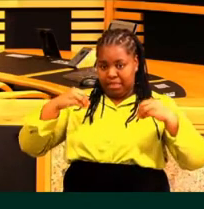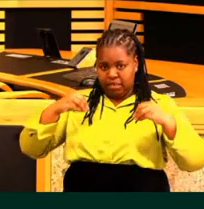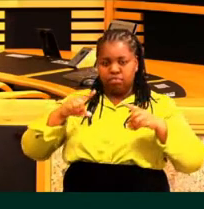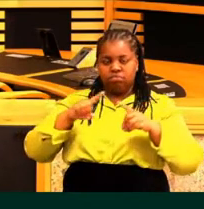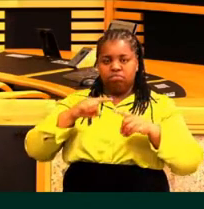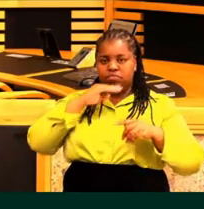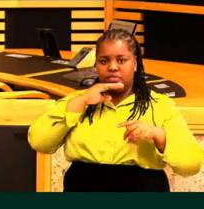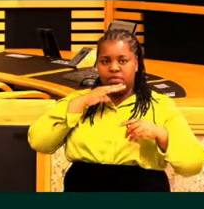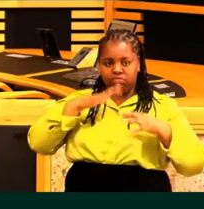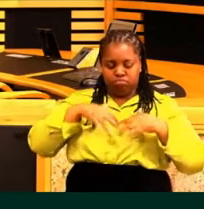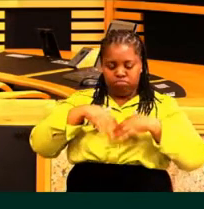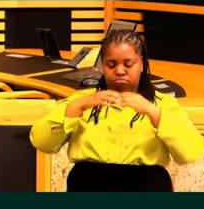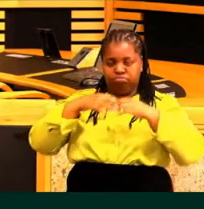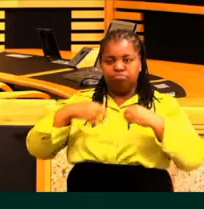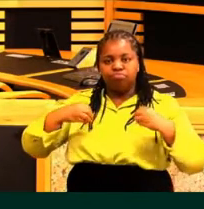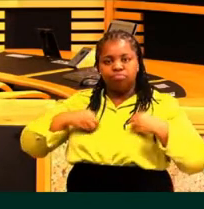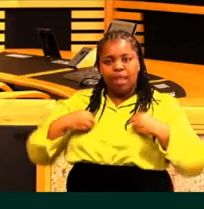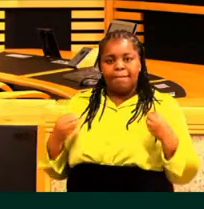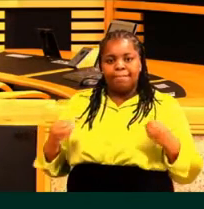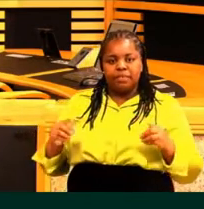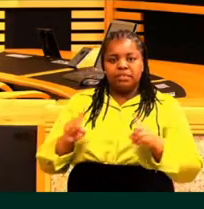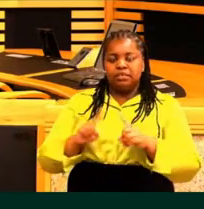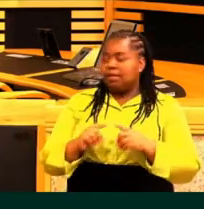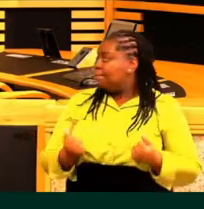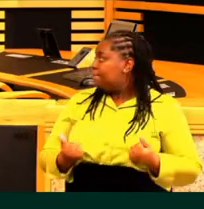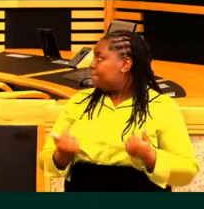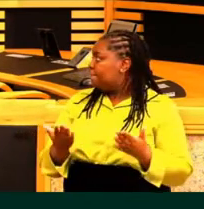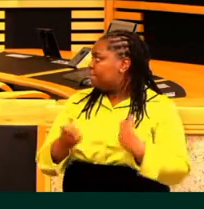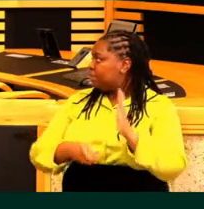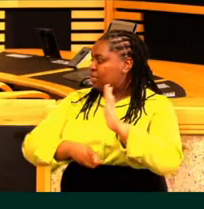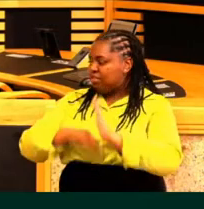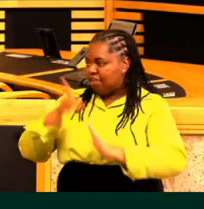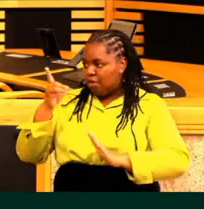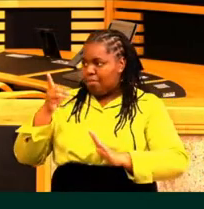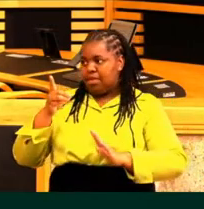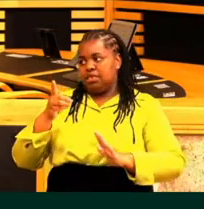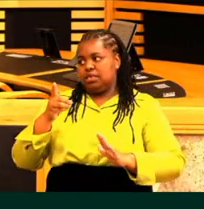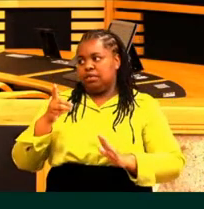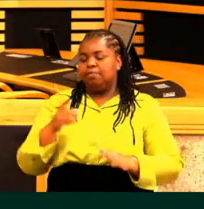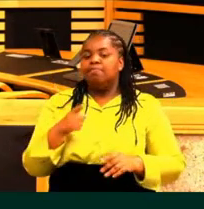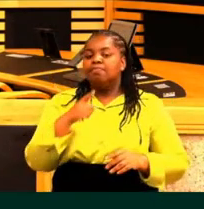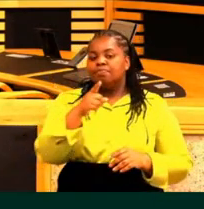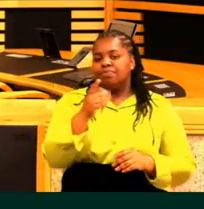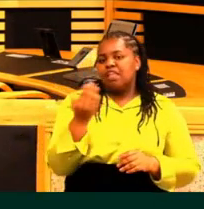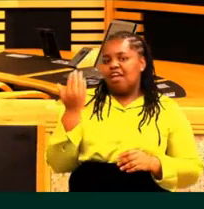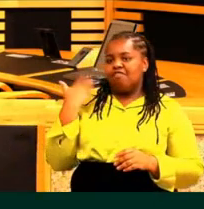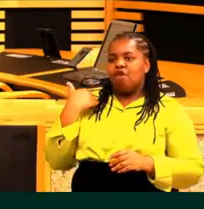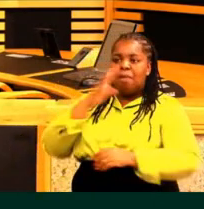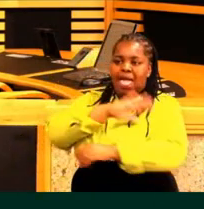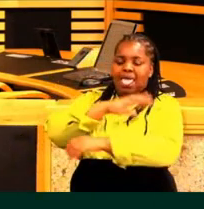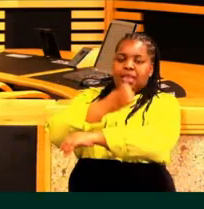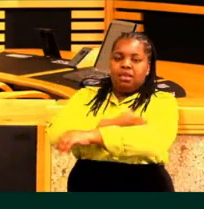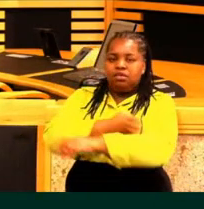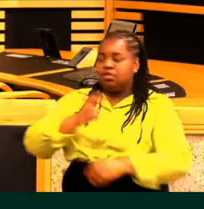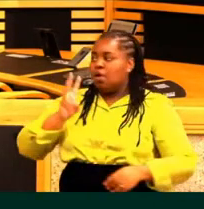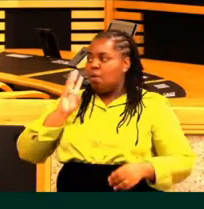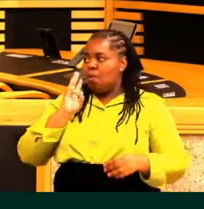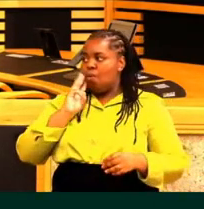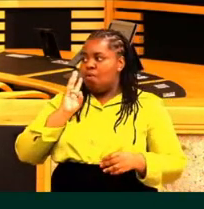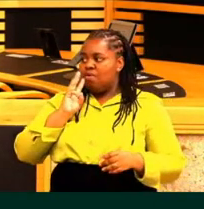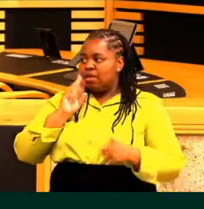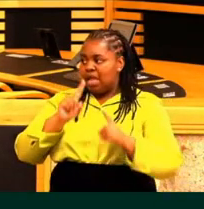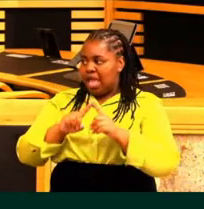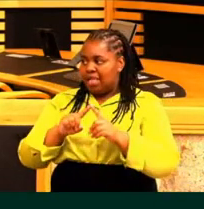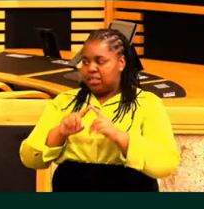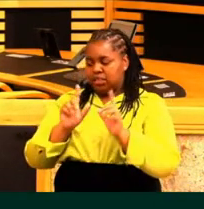Enterprise and supply and supplier development working committee he's a former energy and water sector Education